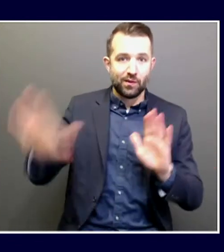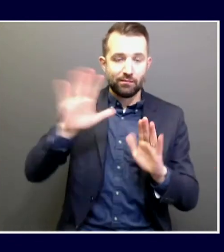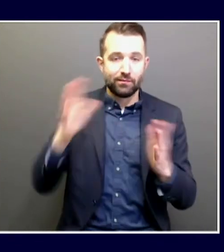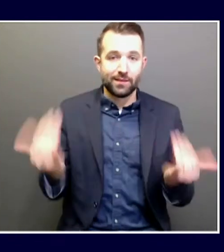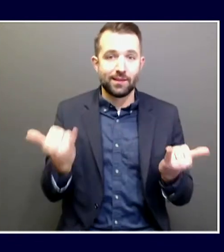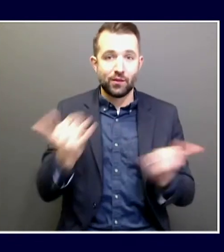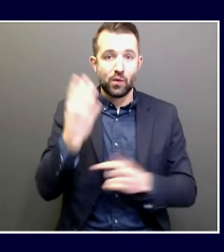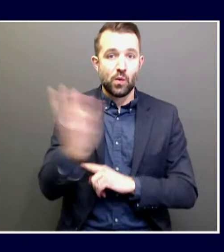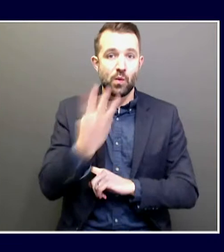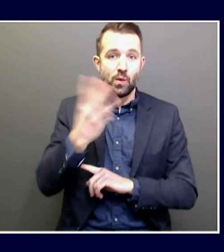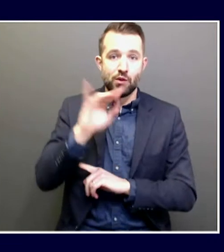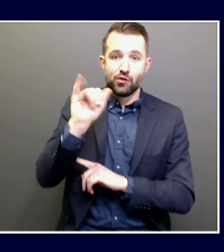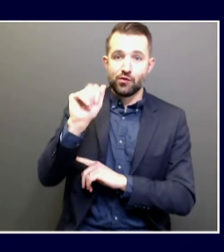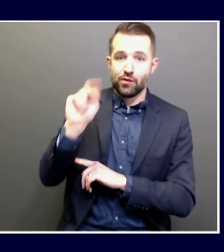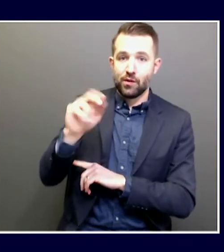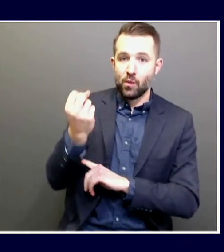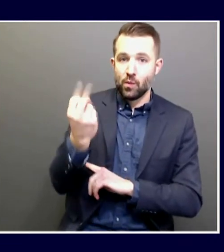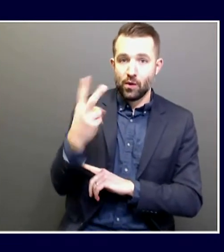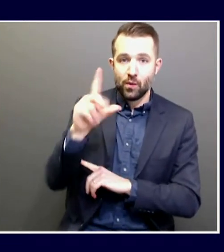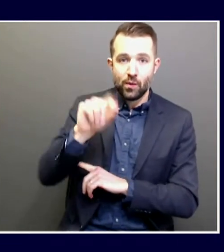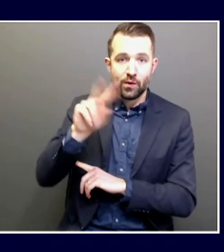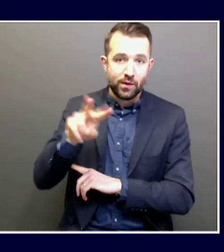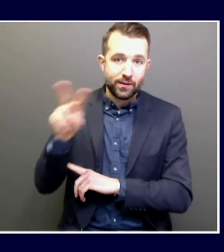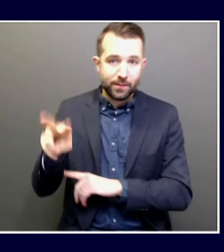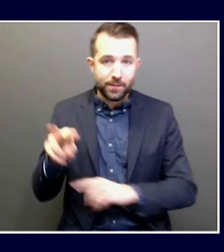12th, 2022.